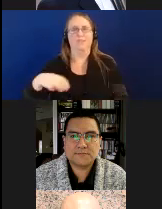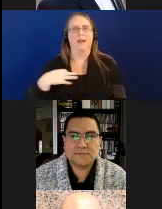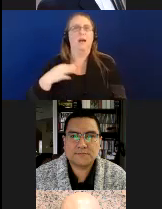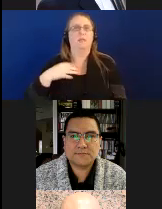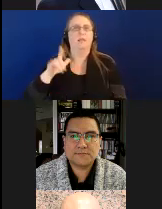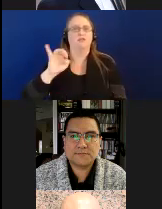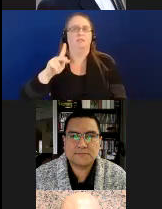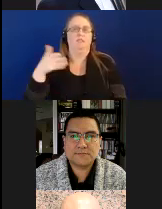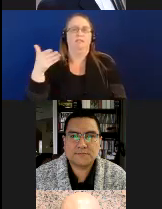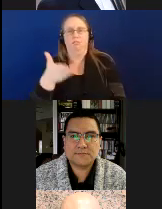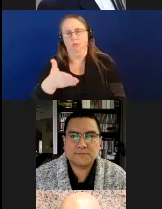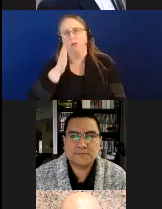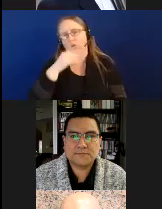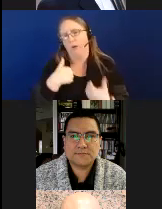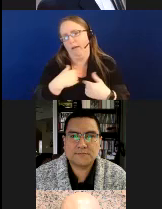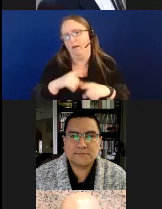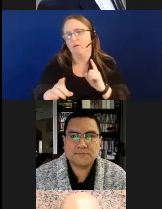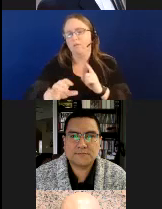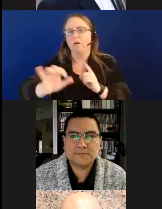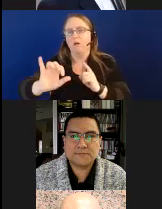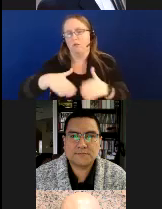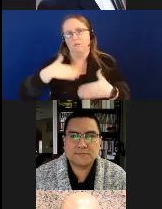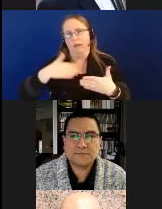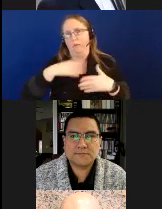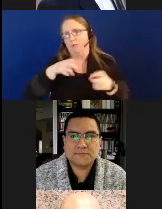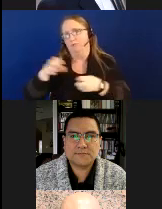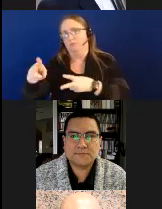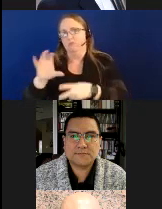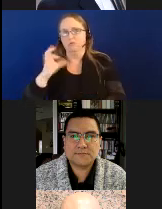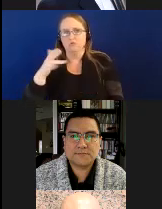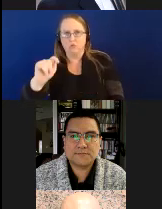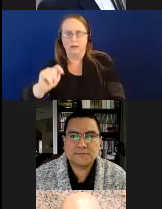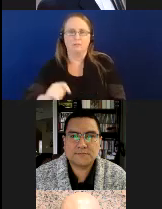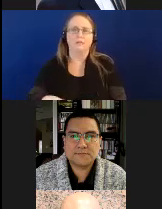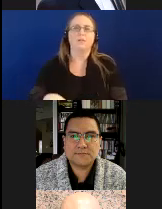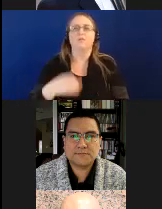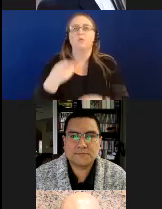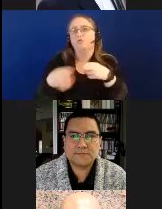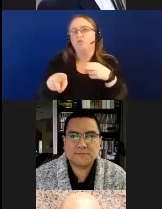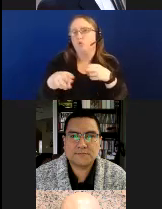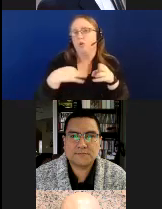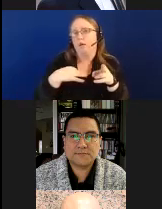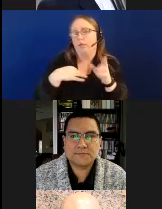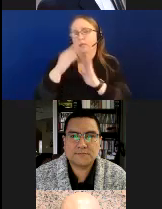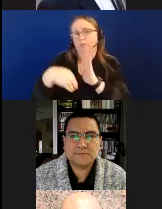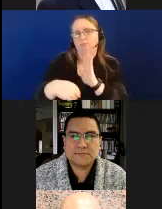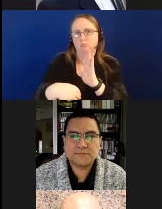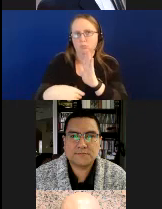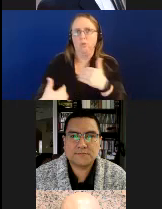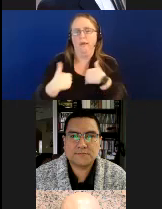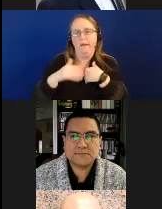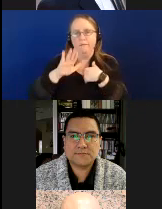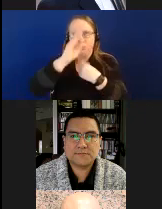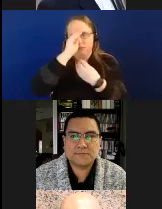here and you'll have this, but I'm also more than happy to put this in the chat. So there's a short application for you to fill out just so we have your